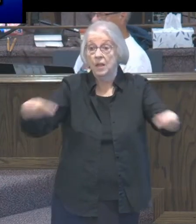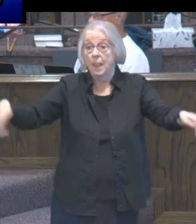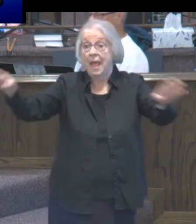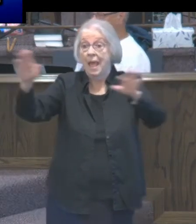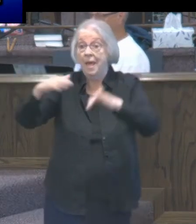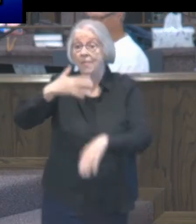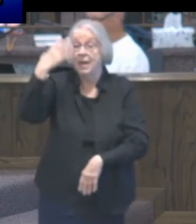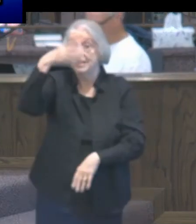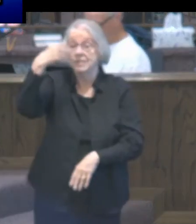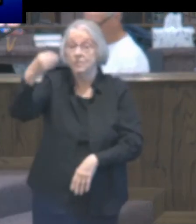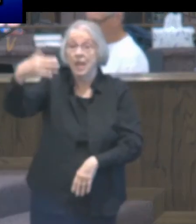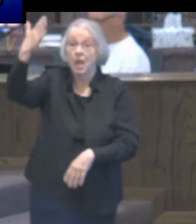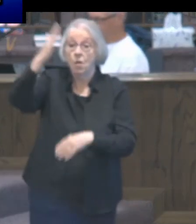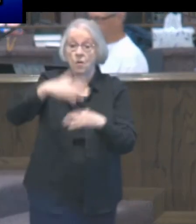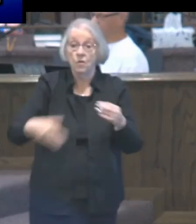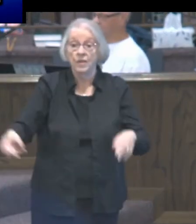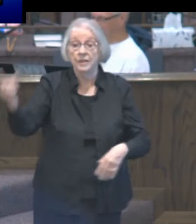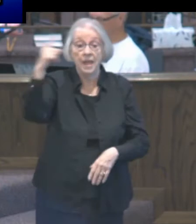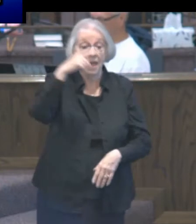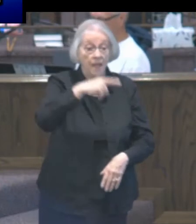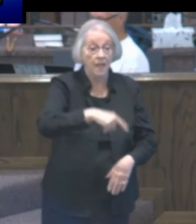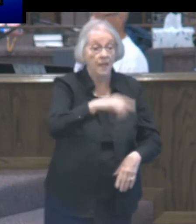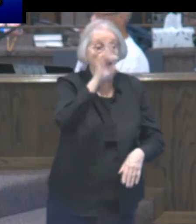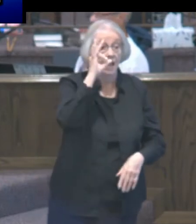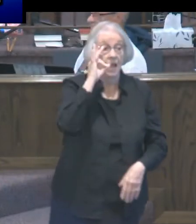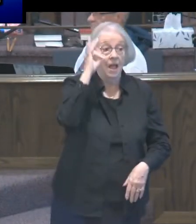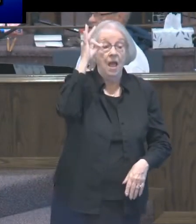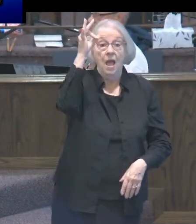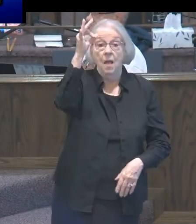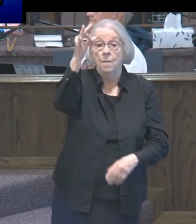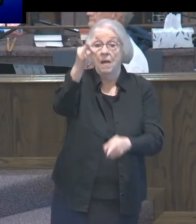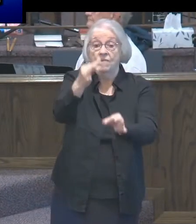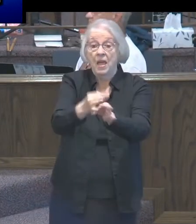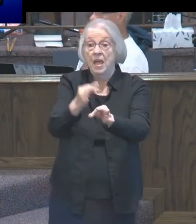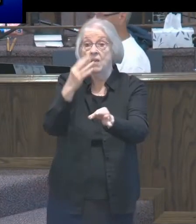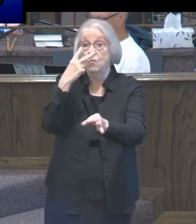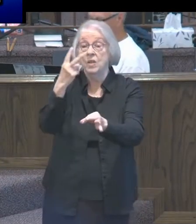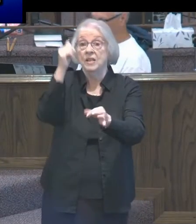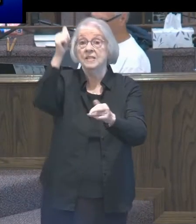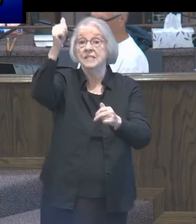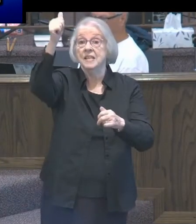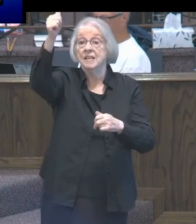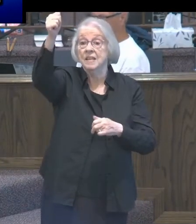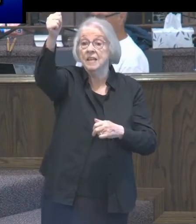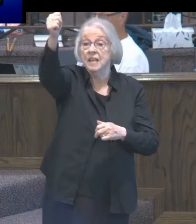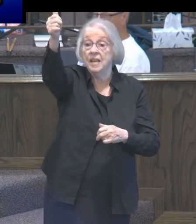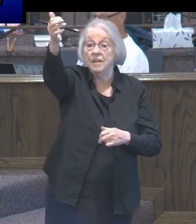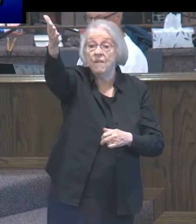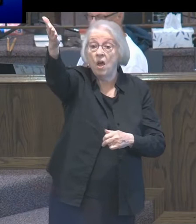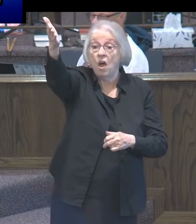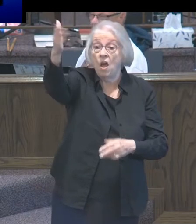There's a land that is fairer than day, and by faith we can see